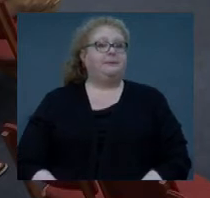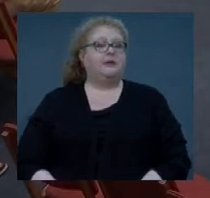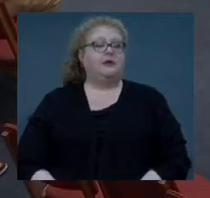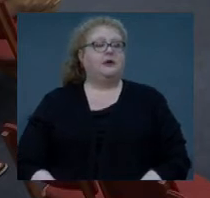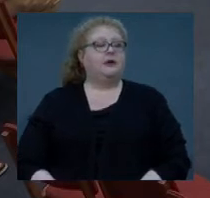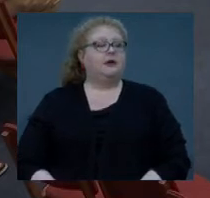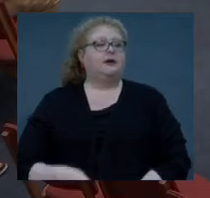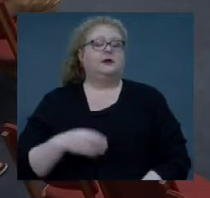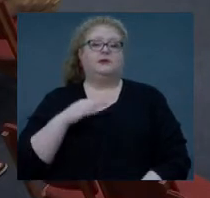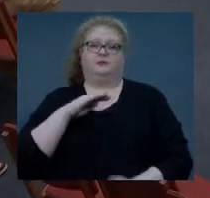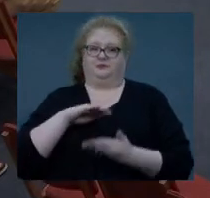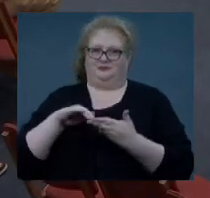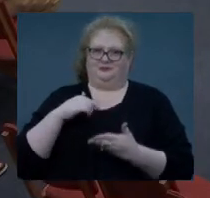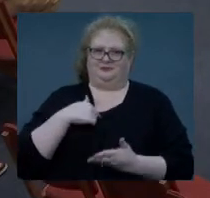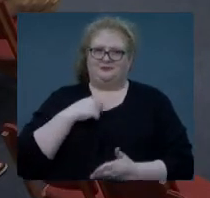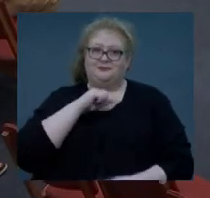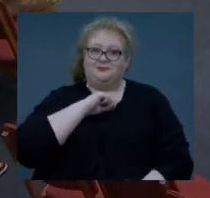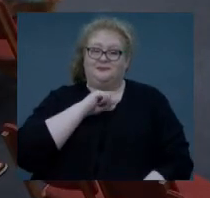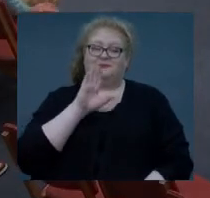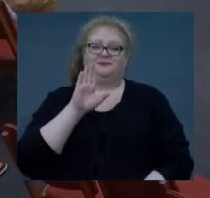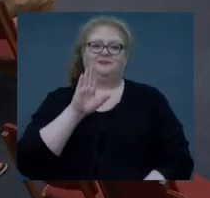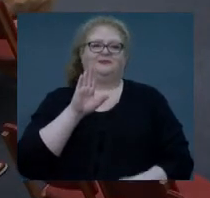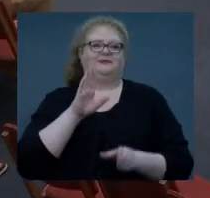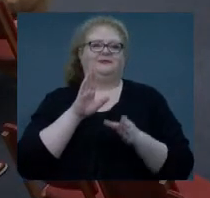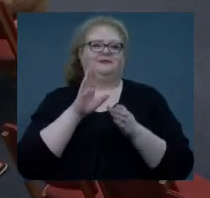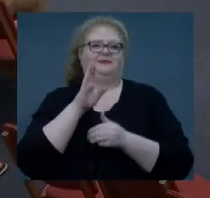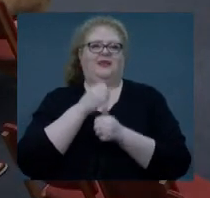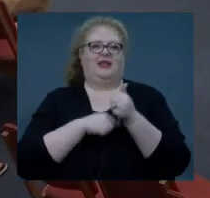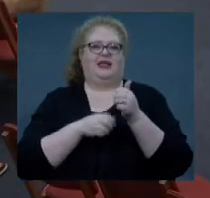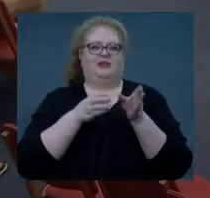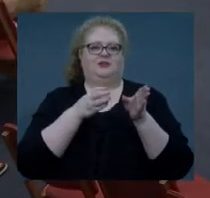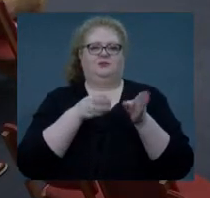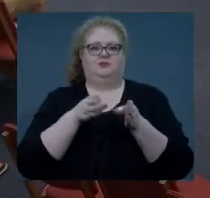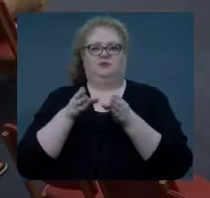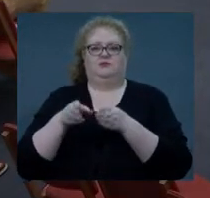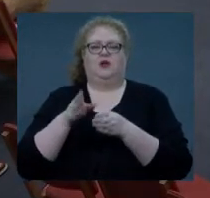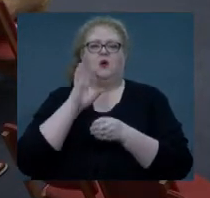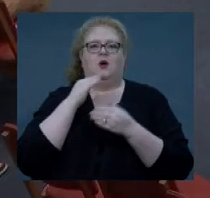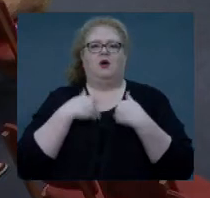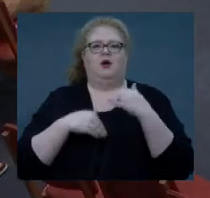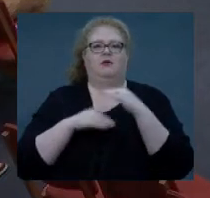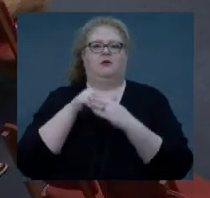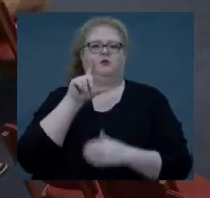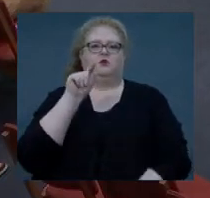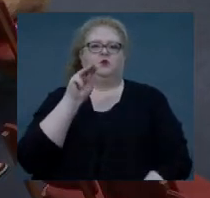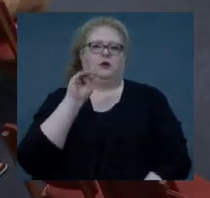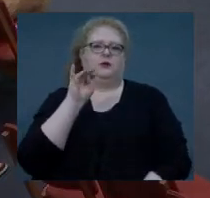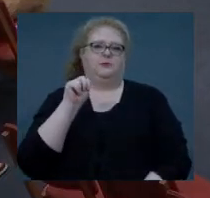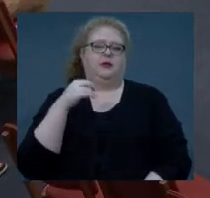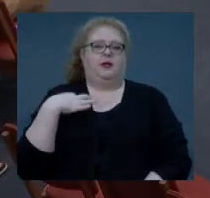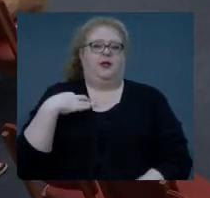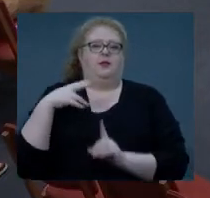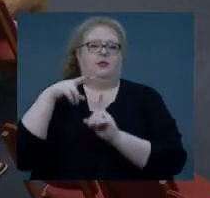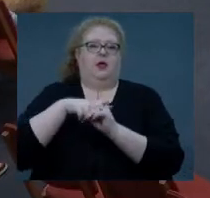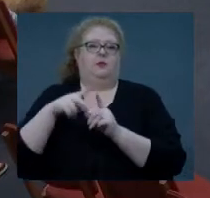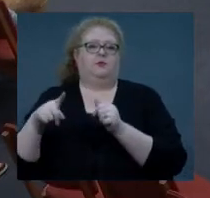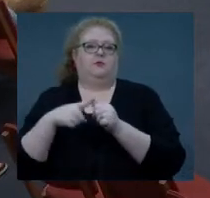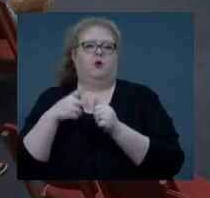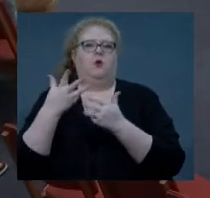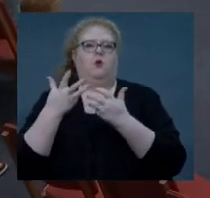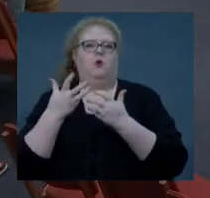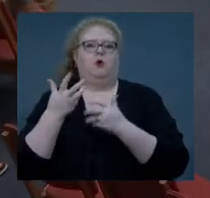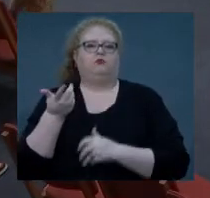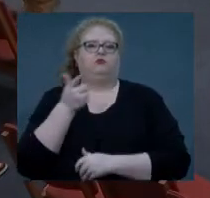pardon me. Each side gets up to 20 minutes, and would the applicant care to go first or wait and hear